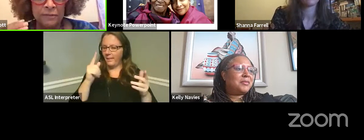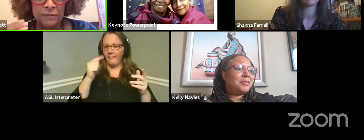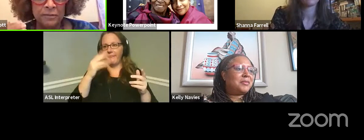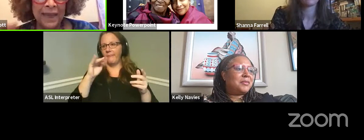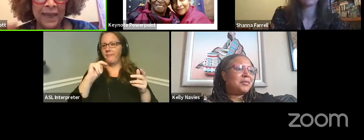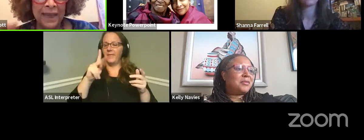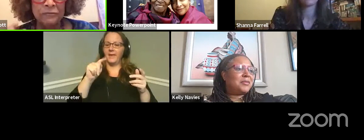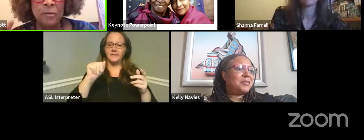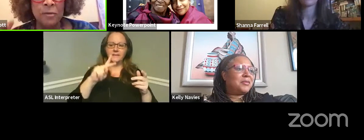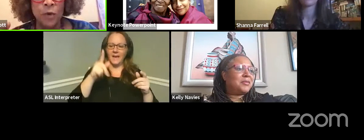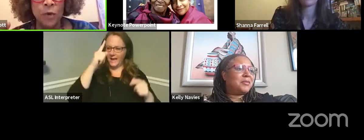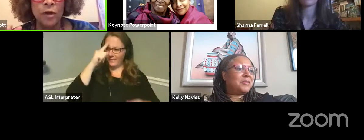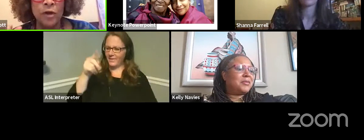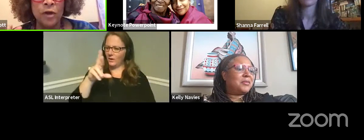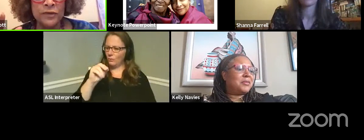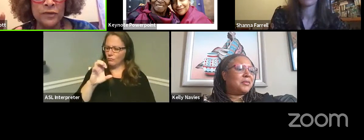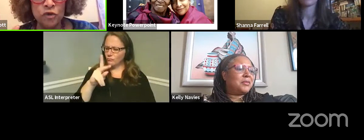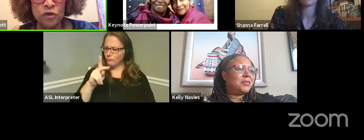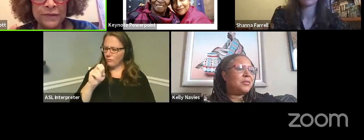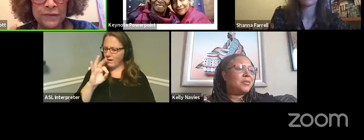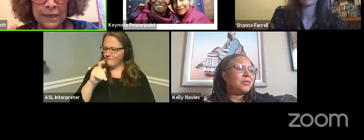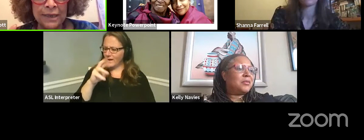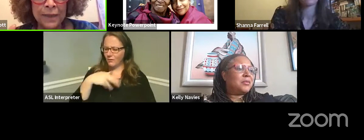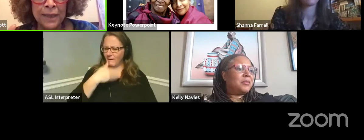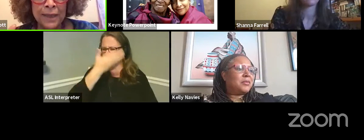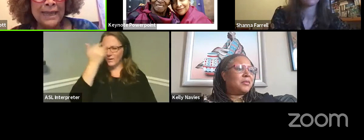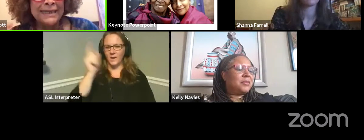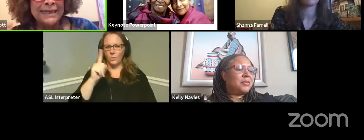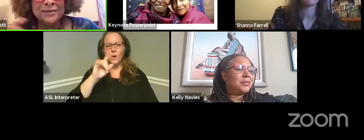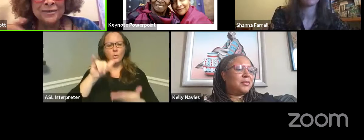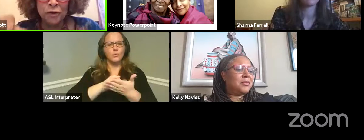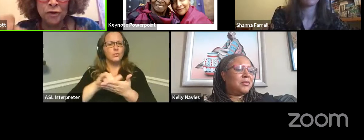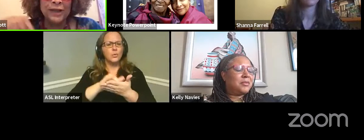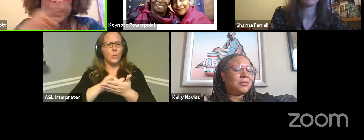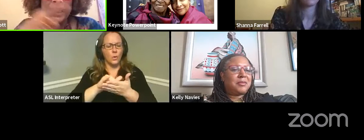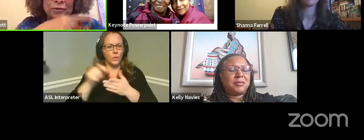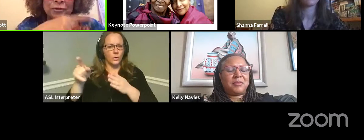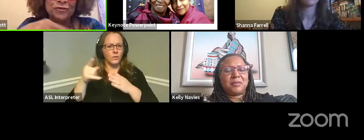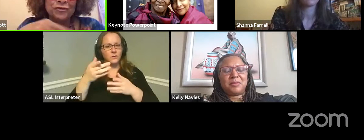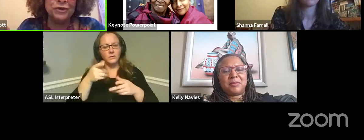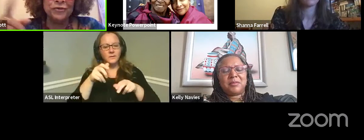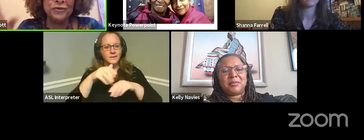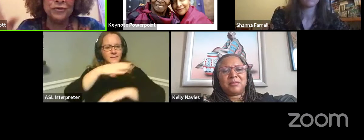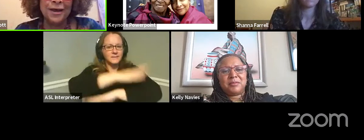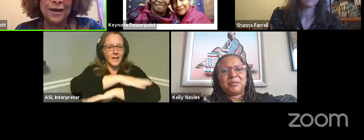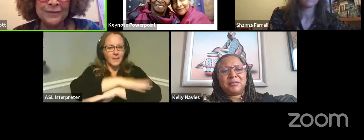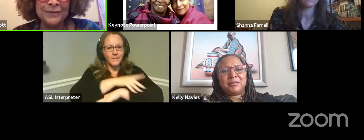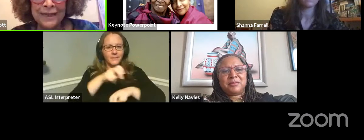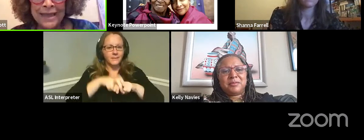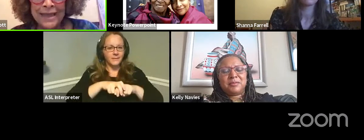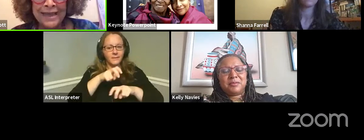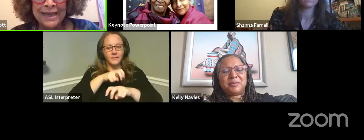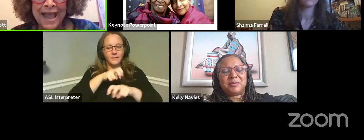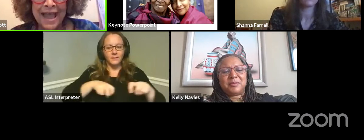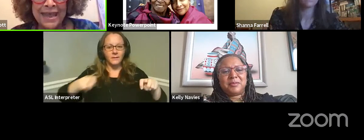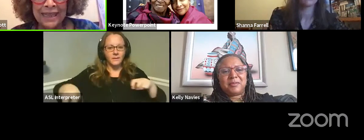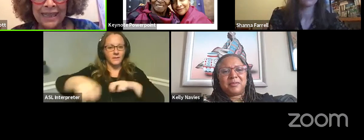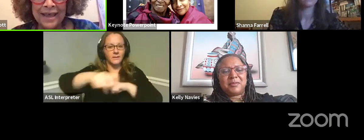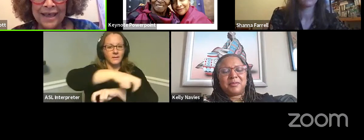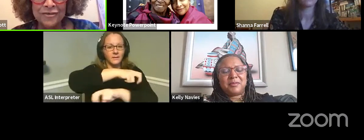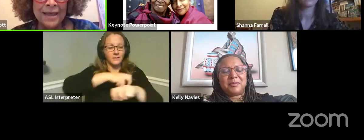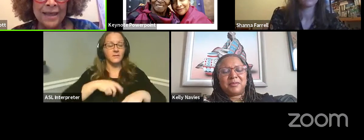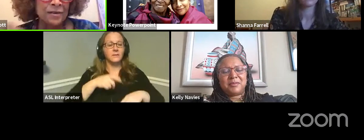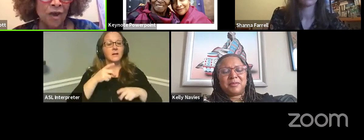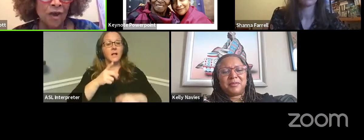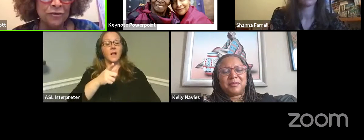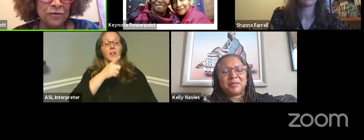Rockefeller something, maybe. I can't remember where it was, but it was in New York City. You know, you're at tables and you switch around. And at